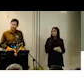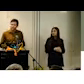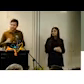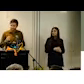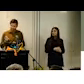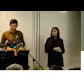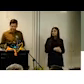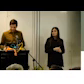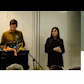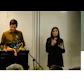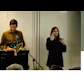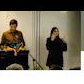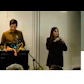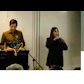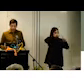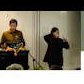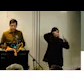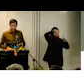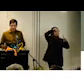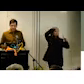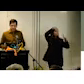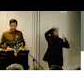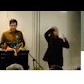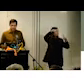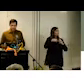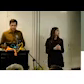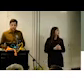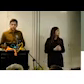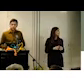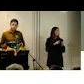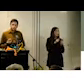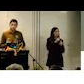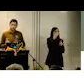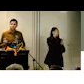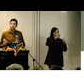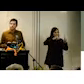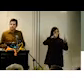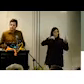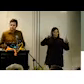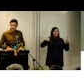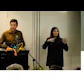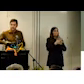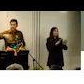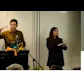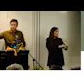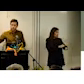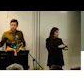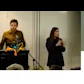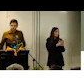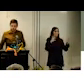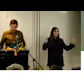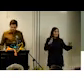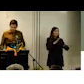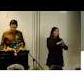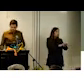reflect a spindle of yarn. And we also have these brain waves termed slow oscillations. They're big, nice,